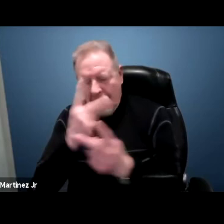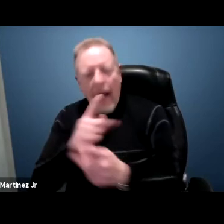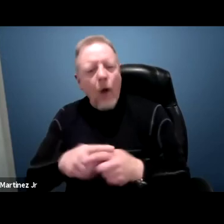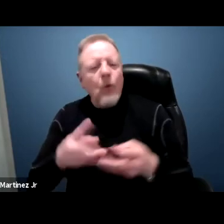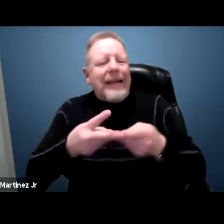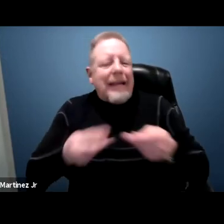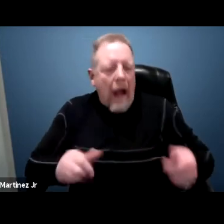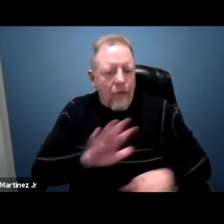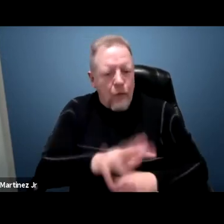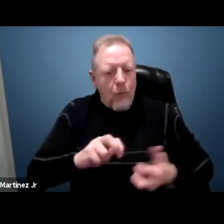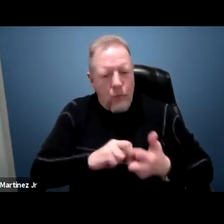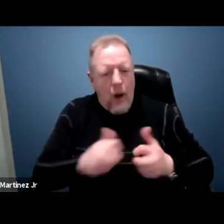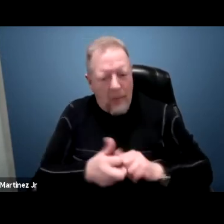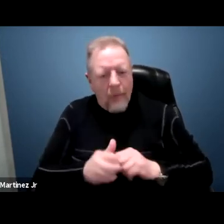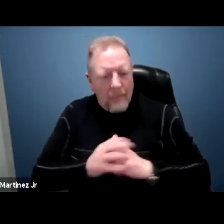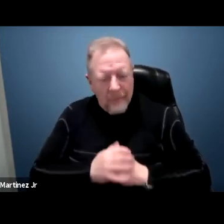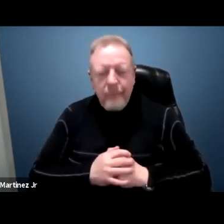figure things out.